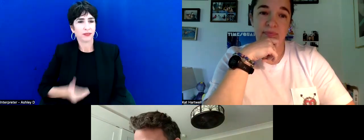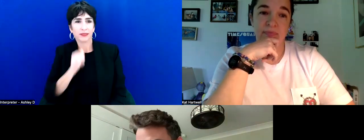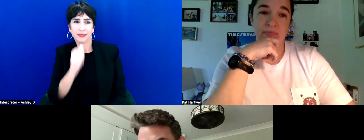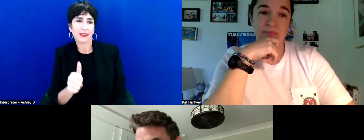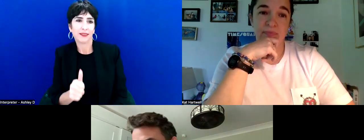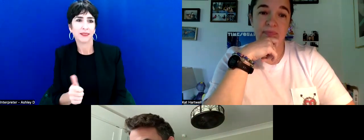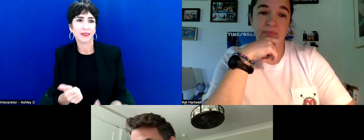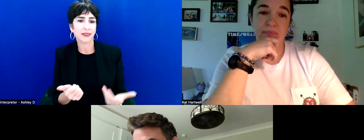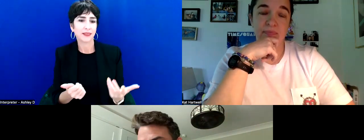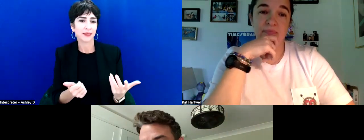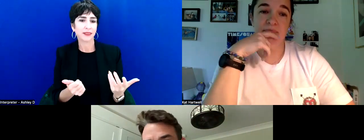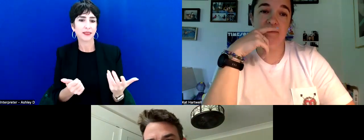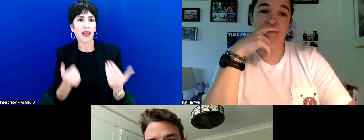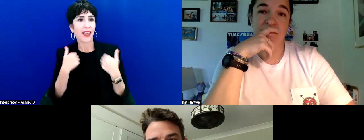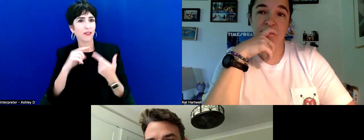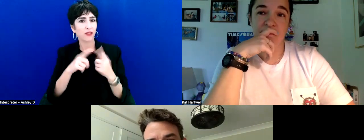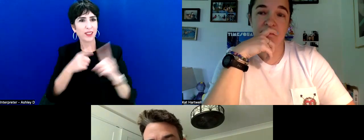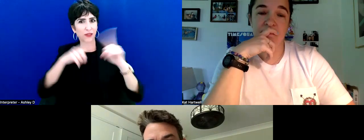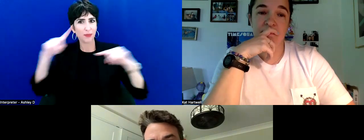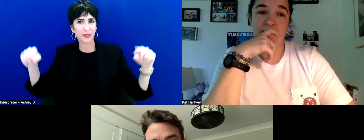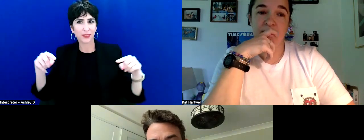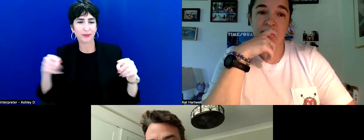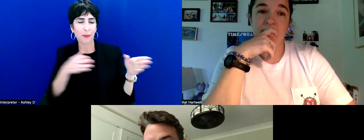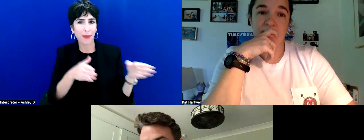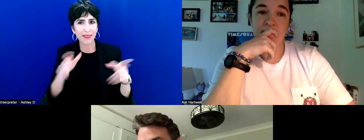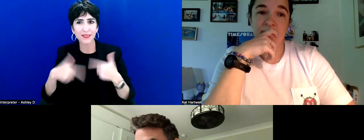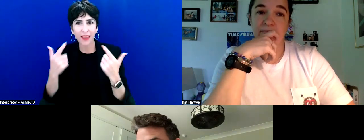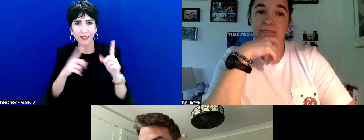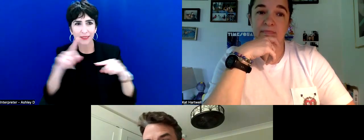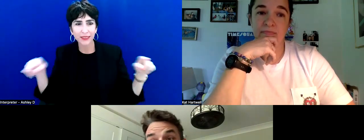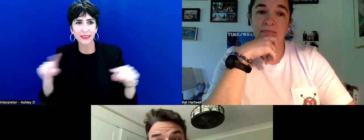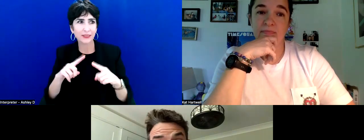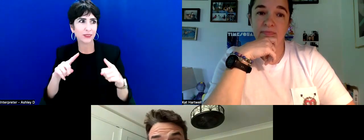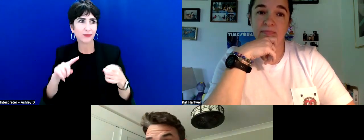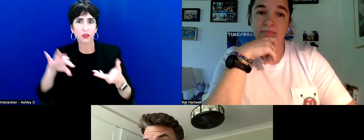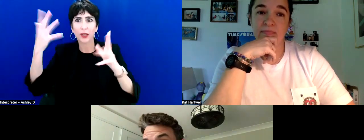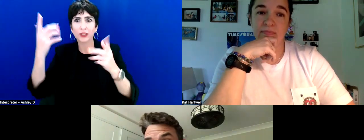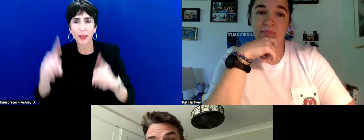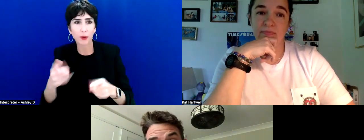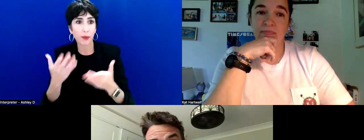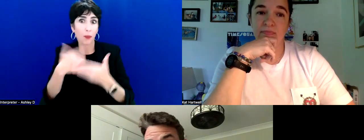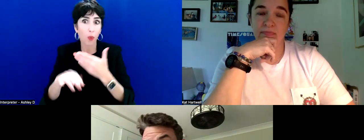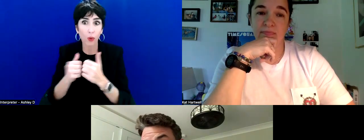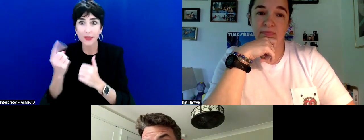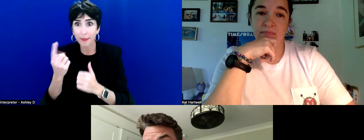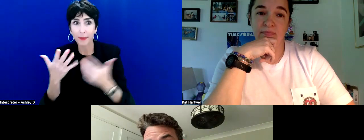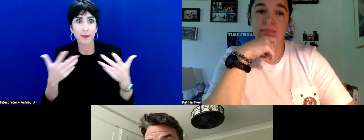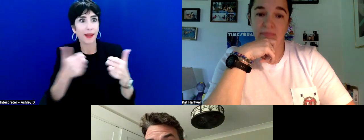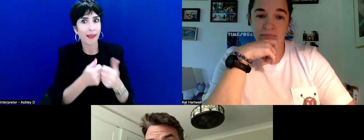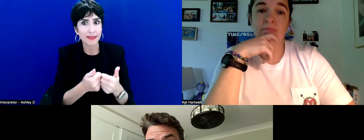know, have friends from different walks of life and different kind of tragedies, or maybe they were born with something, or maybe they were in an accident,